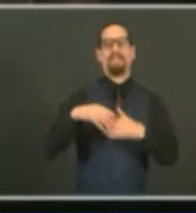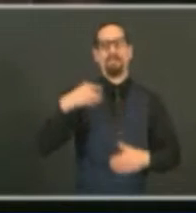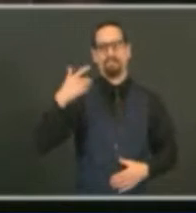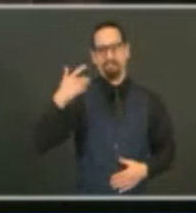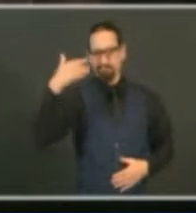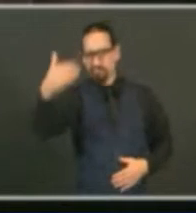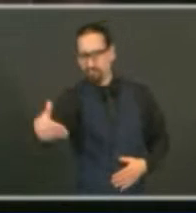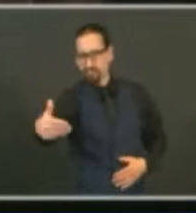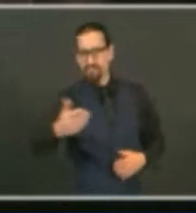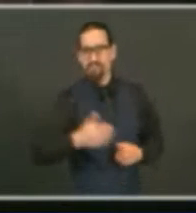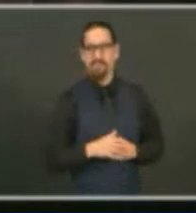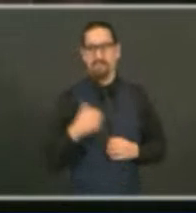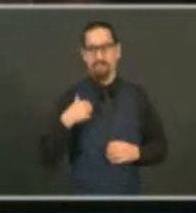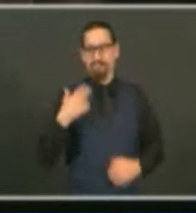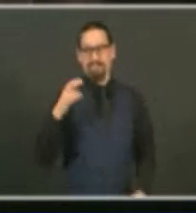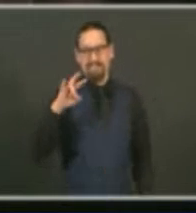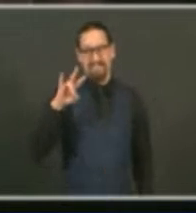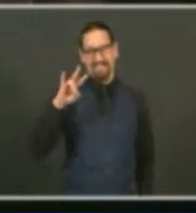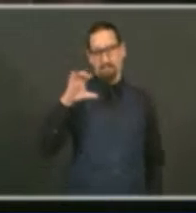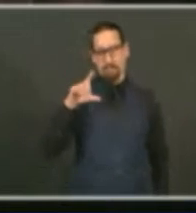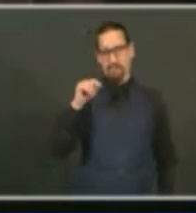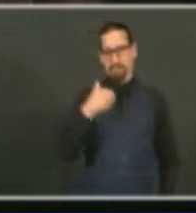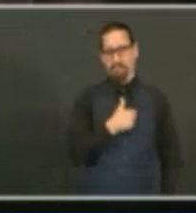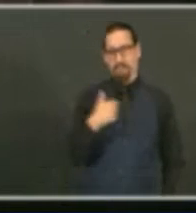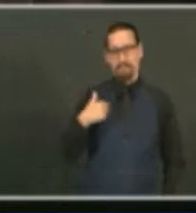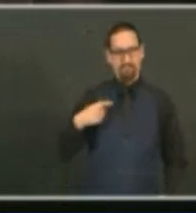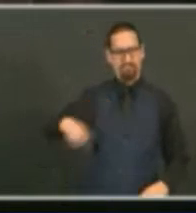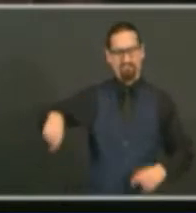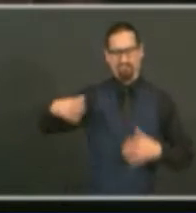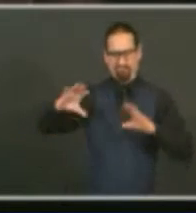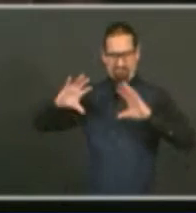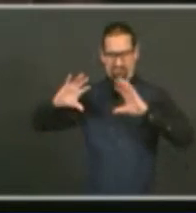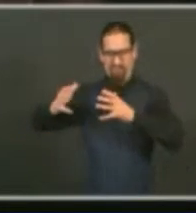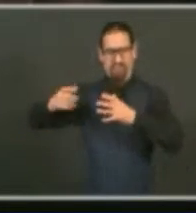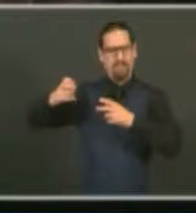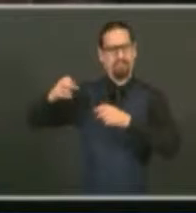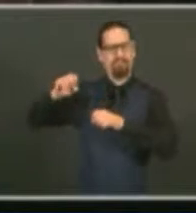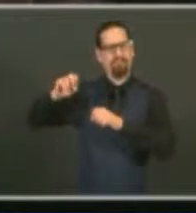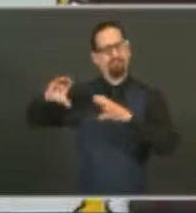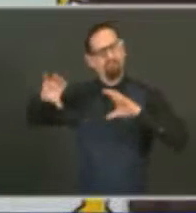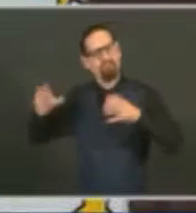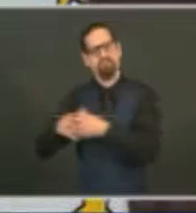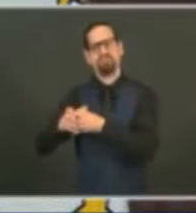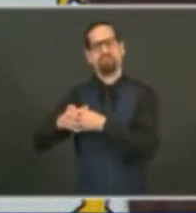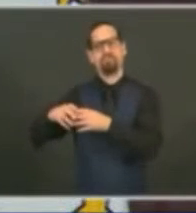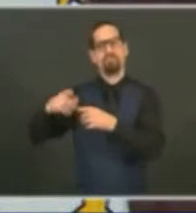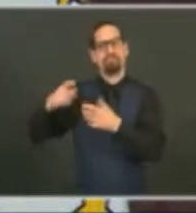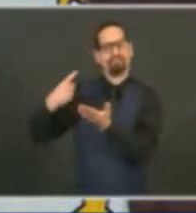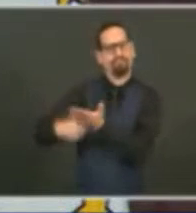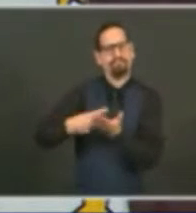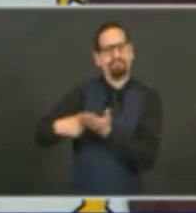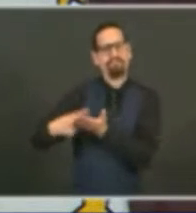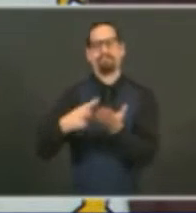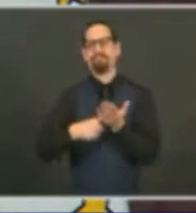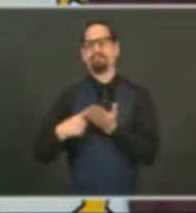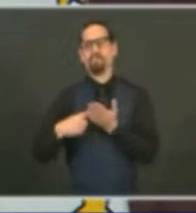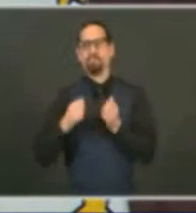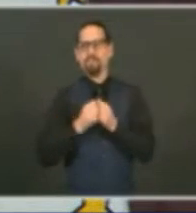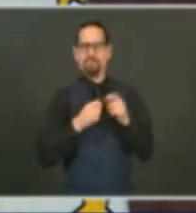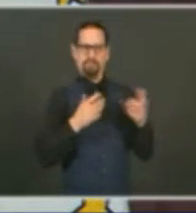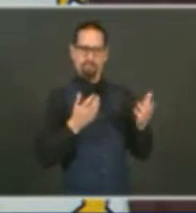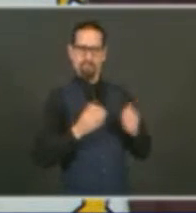720 members of this coalition who sat there. What is your message to them today? Yeah. My message is I'm happy to sit down with